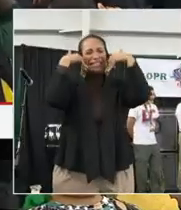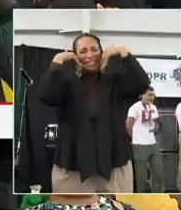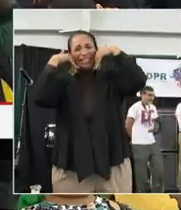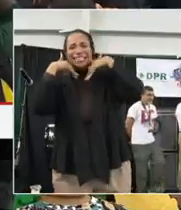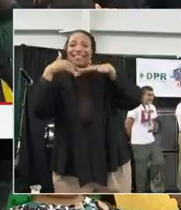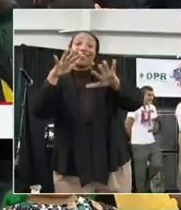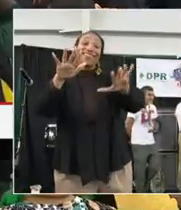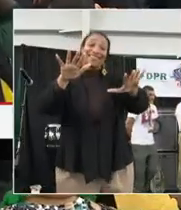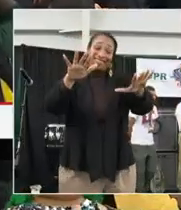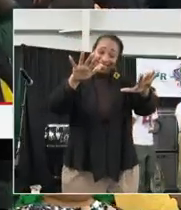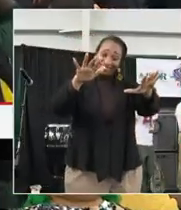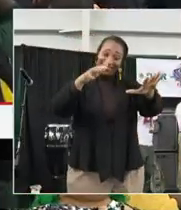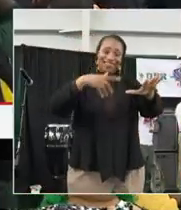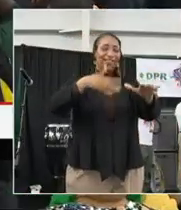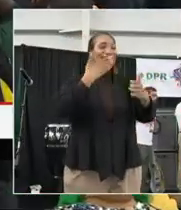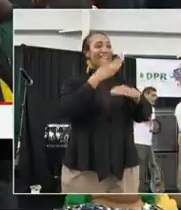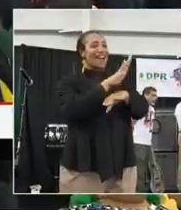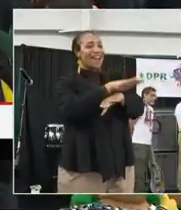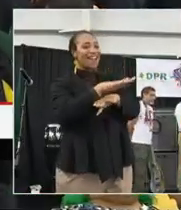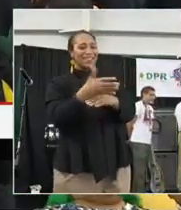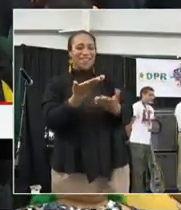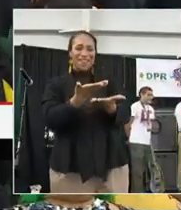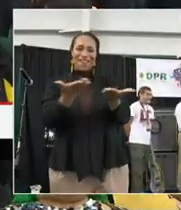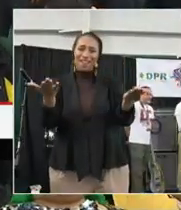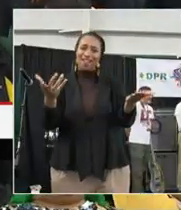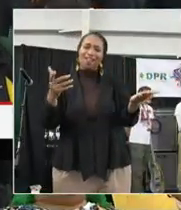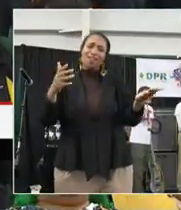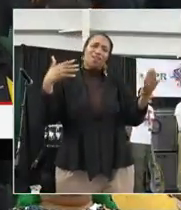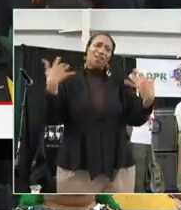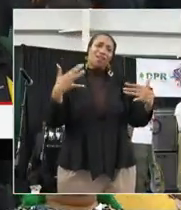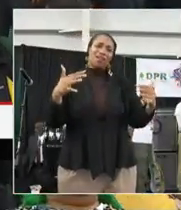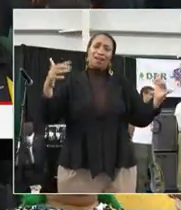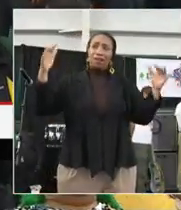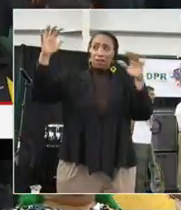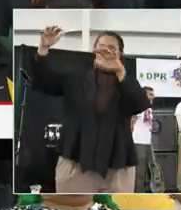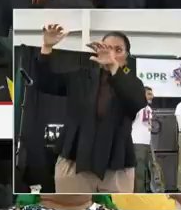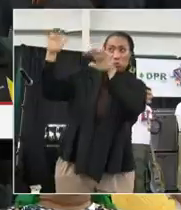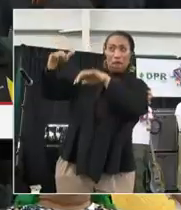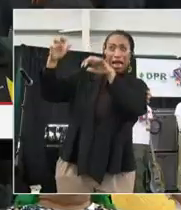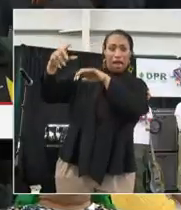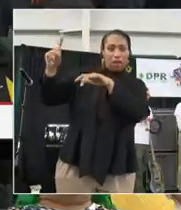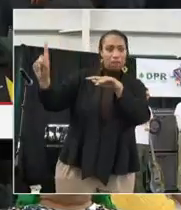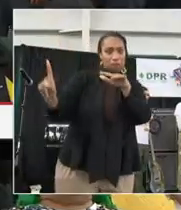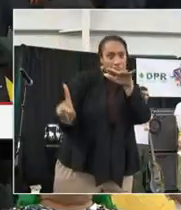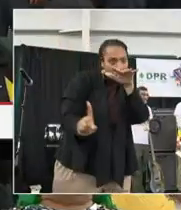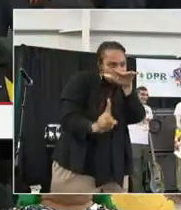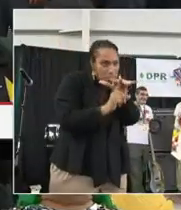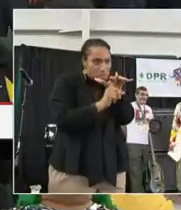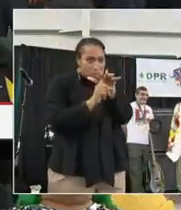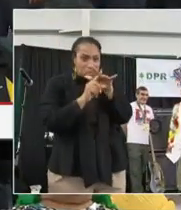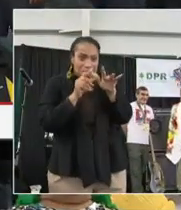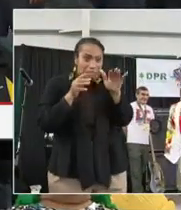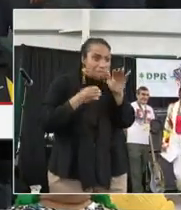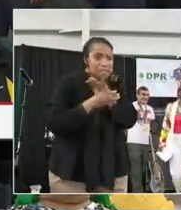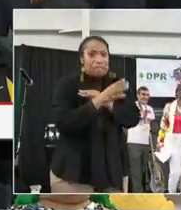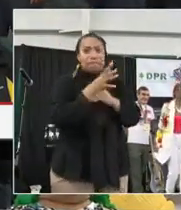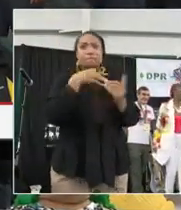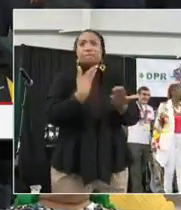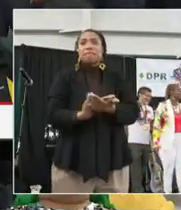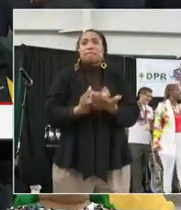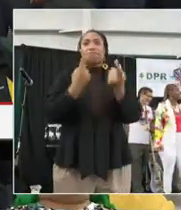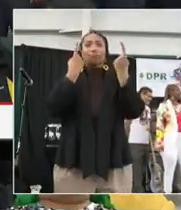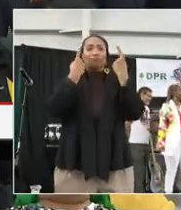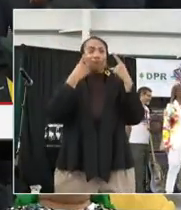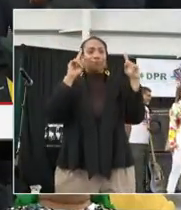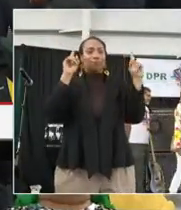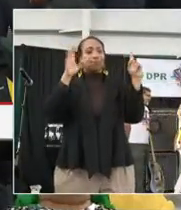and thank you for braving the light rain to bring all this sun into the